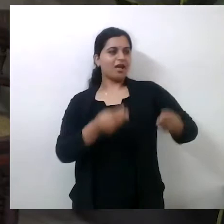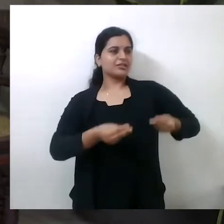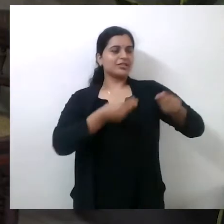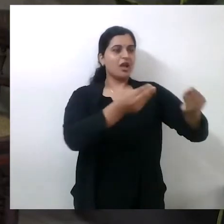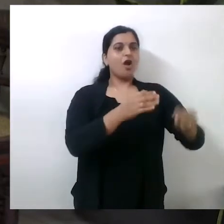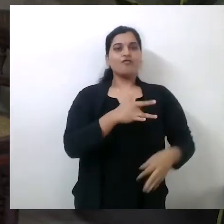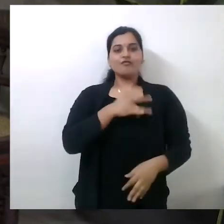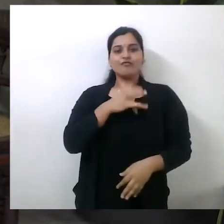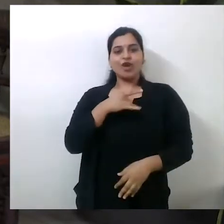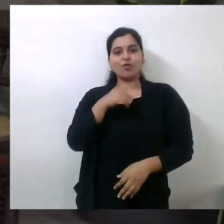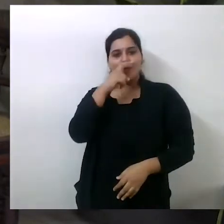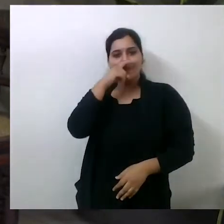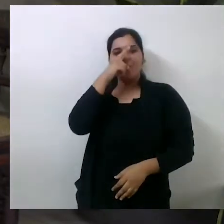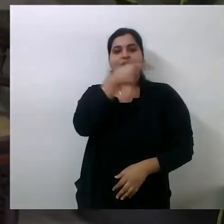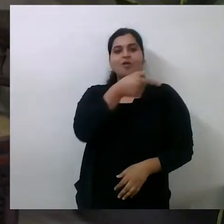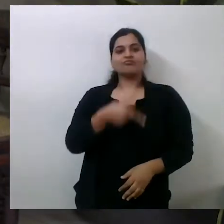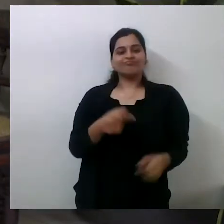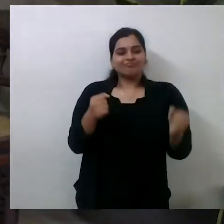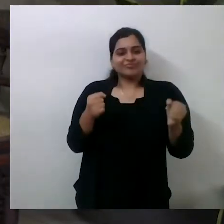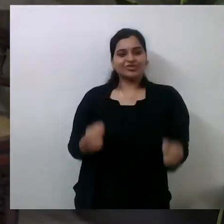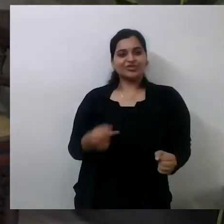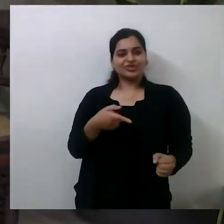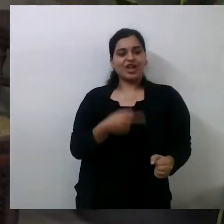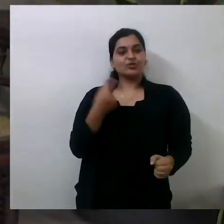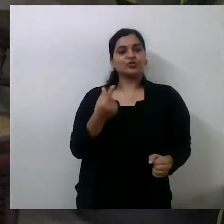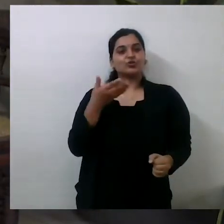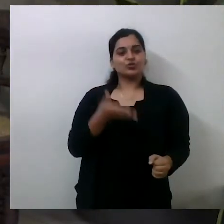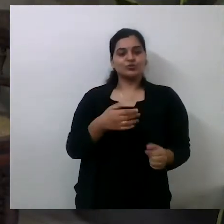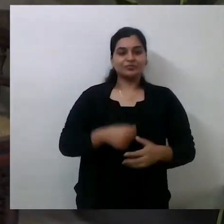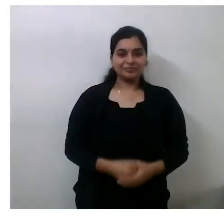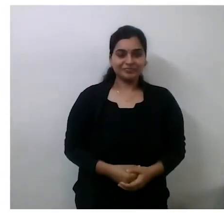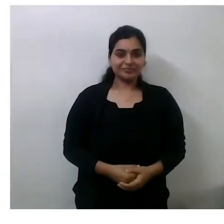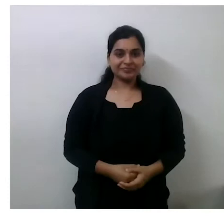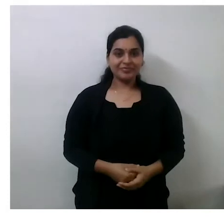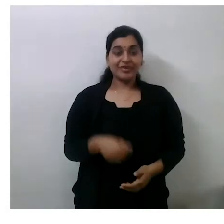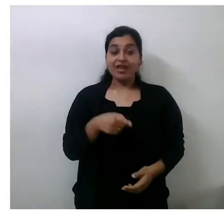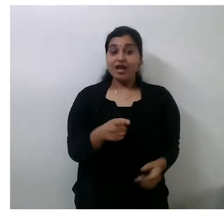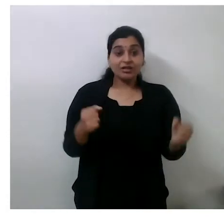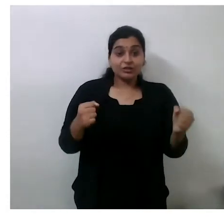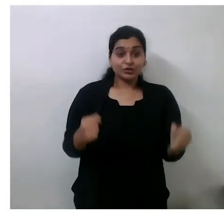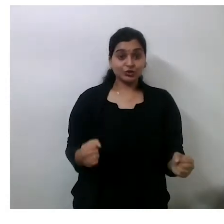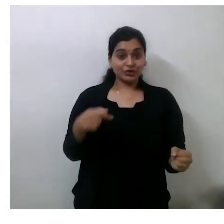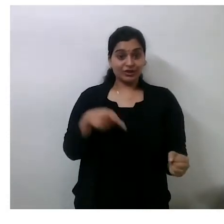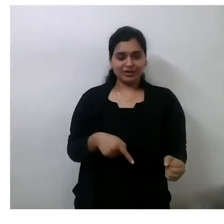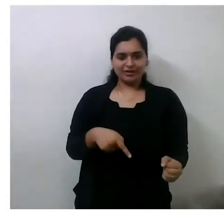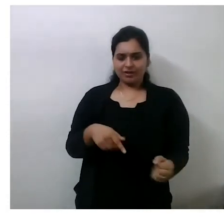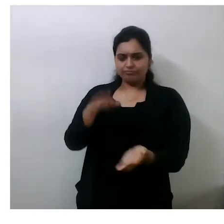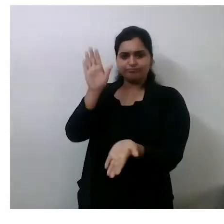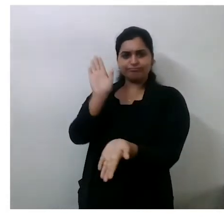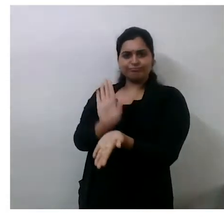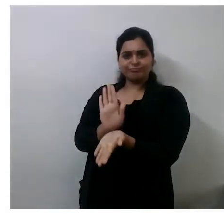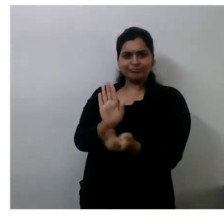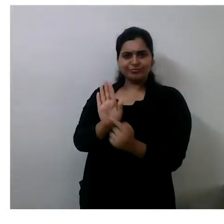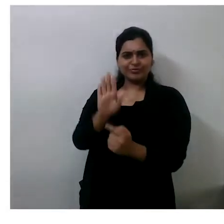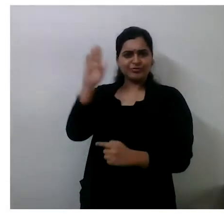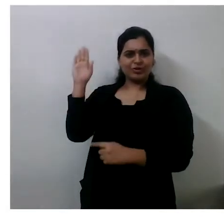to reinforce his authority. That's really the reason for this structure and this form. And the arcaded back is an exquisite feature